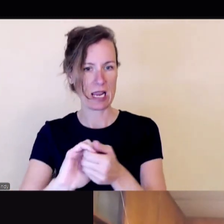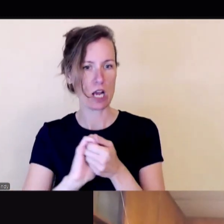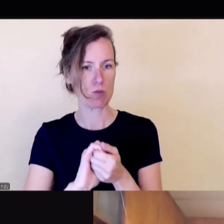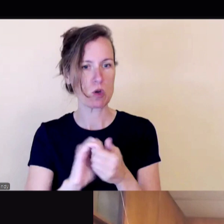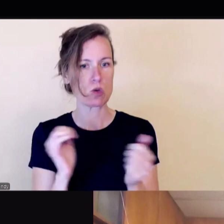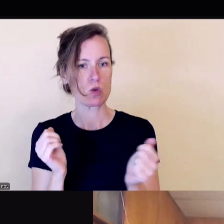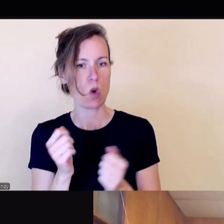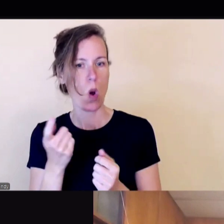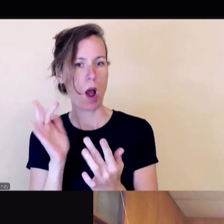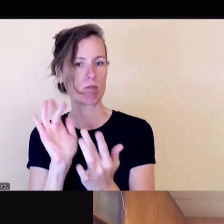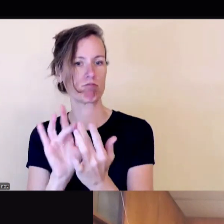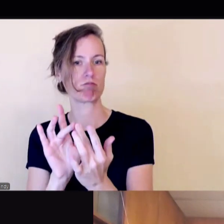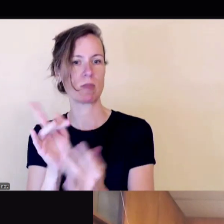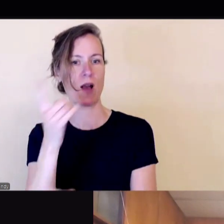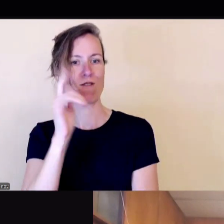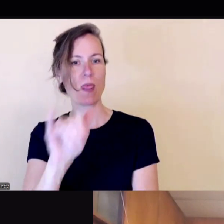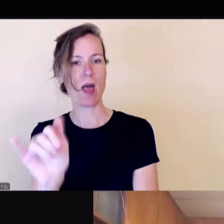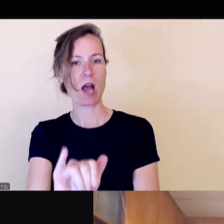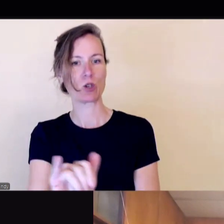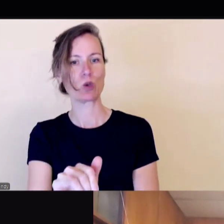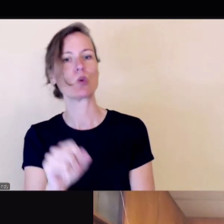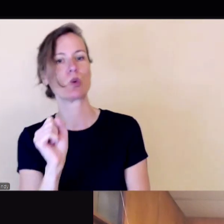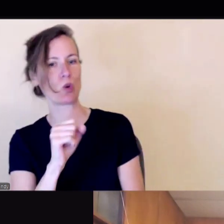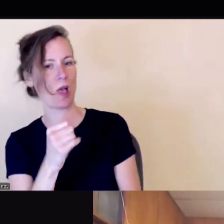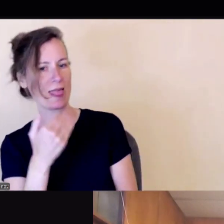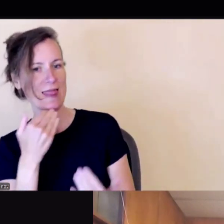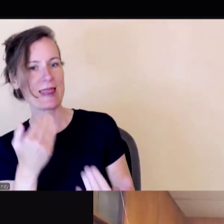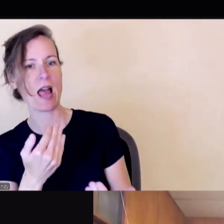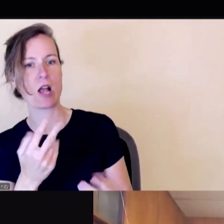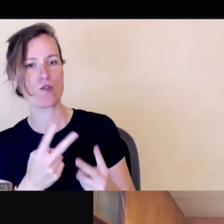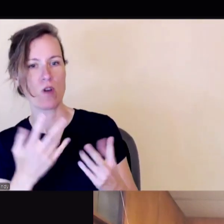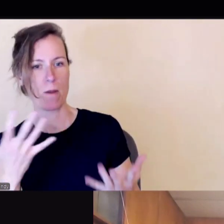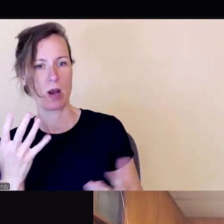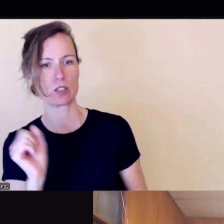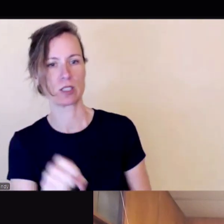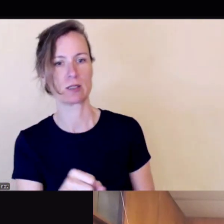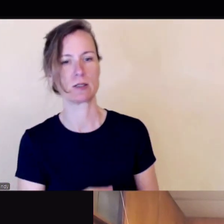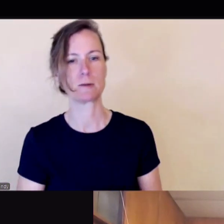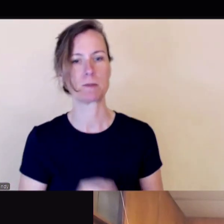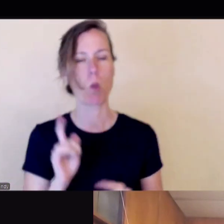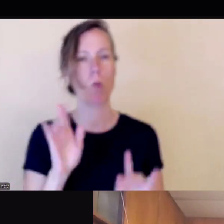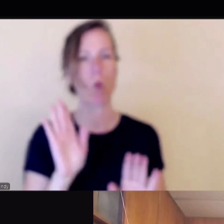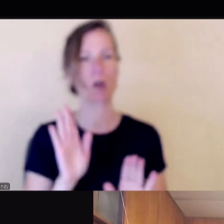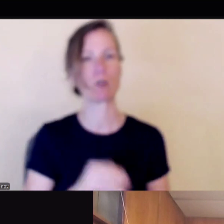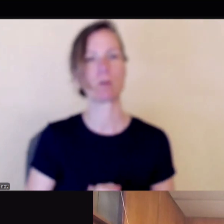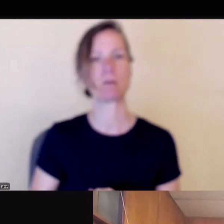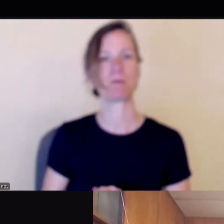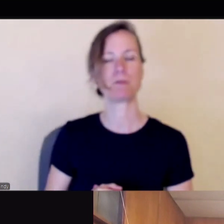That would be wonderful. Thank you very much. Councilman Brenner? I decided I am going to ask that other question.